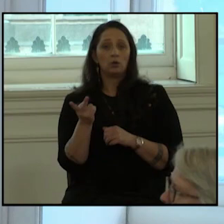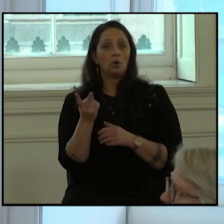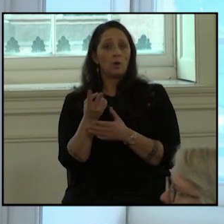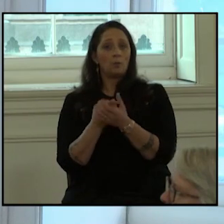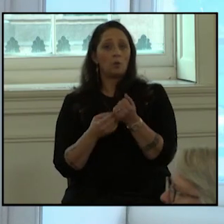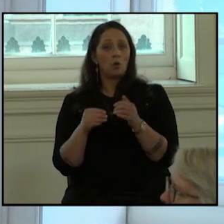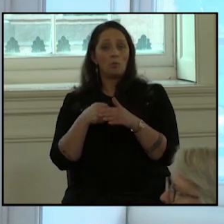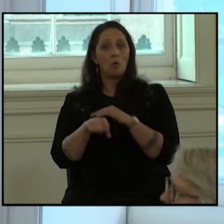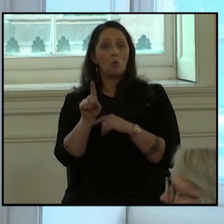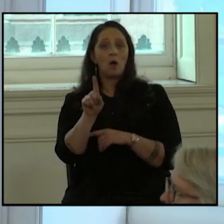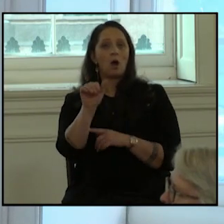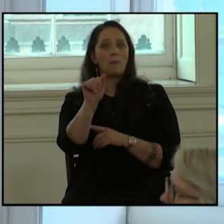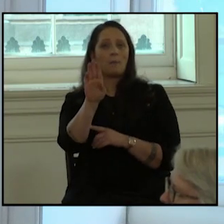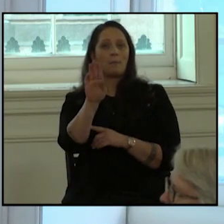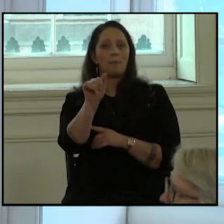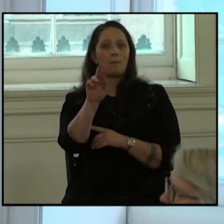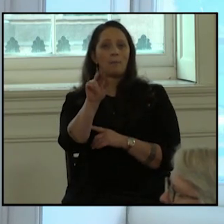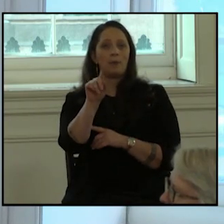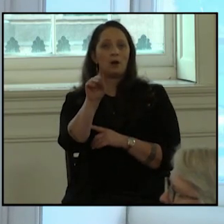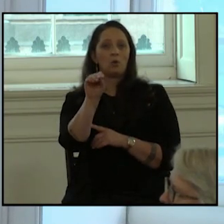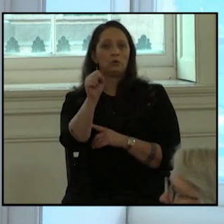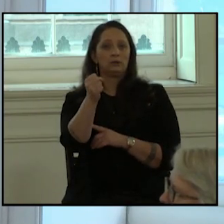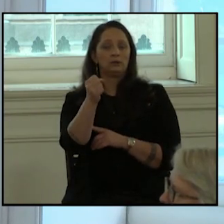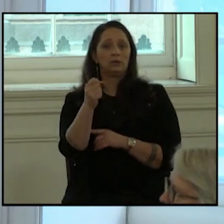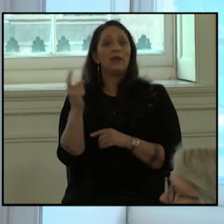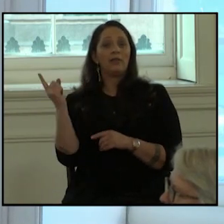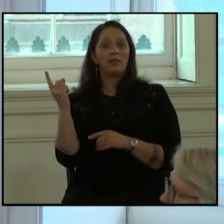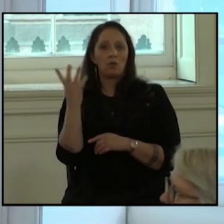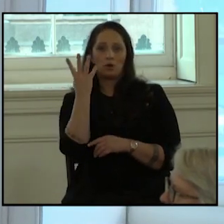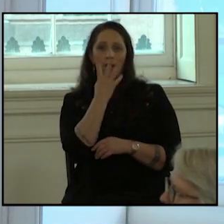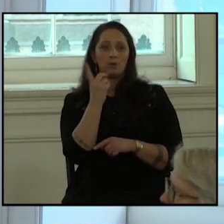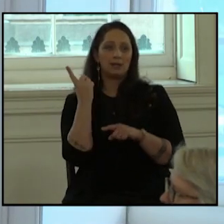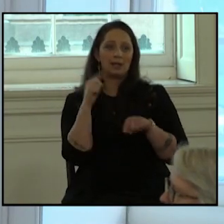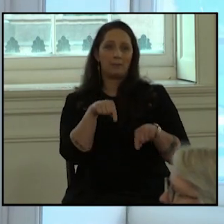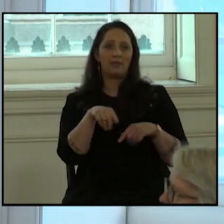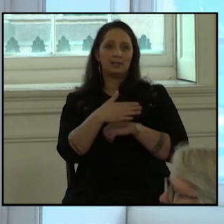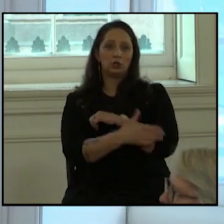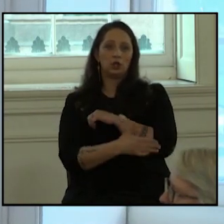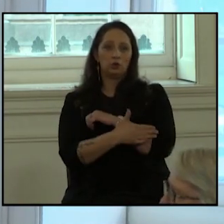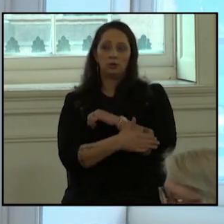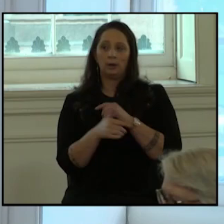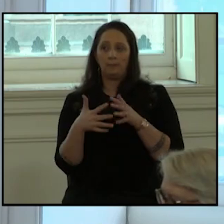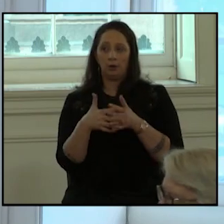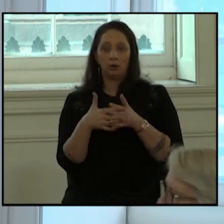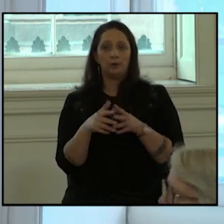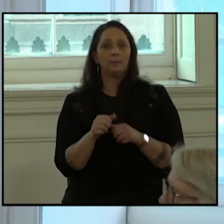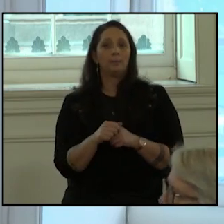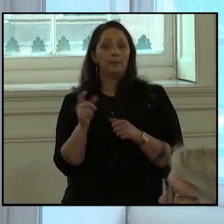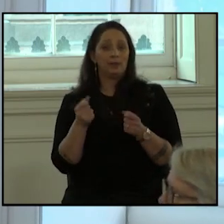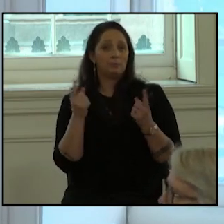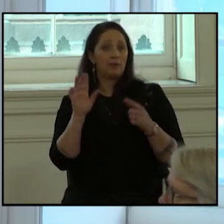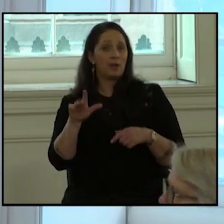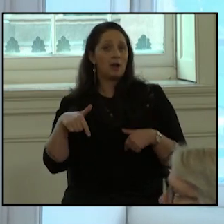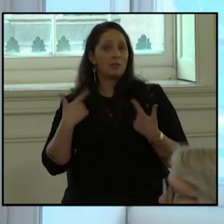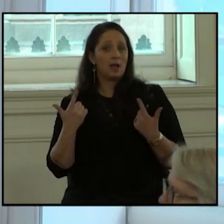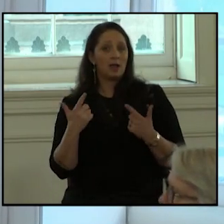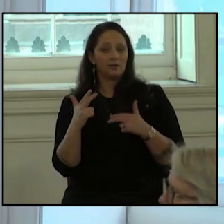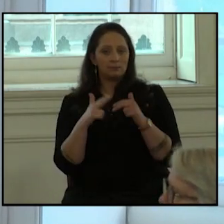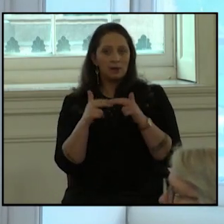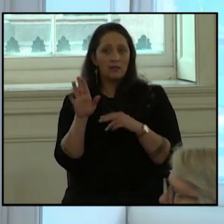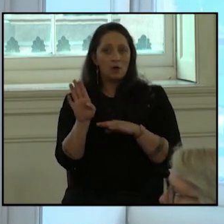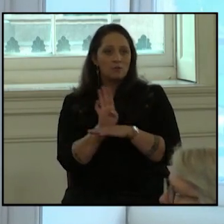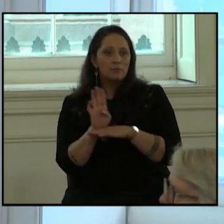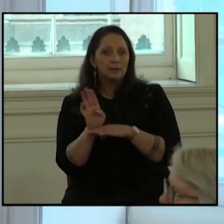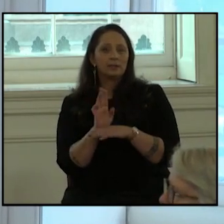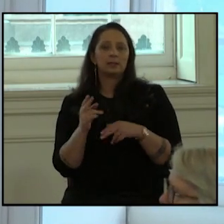in Barbados. They were immigrants that came to this country. And they spent their lives building their business